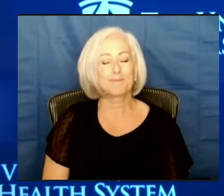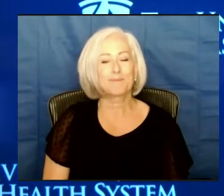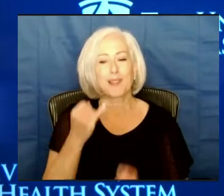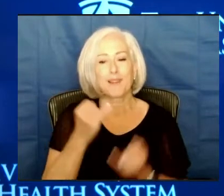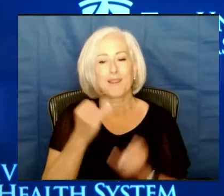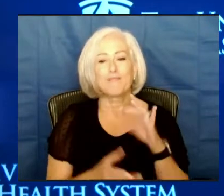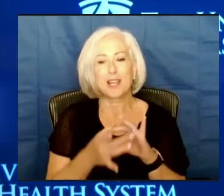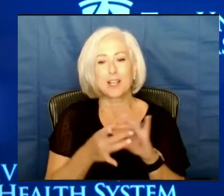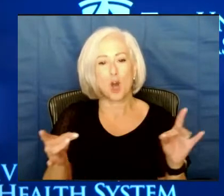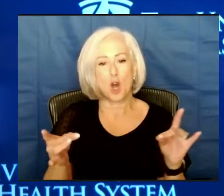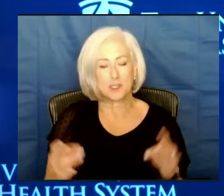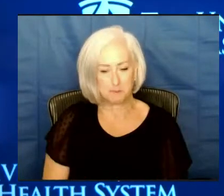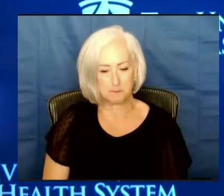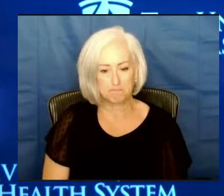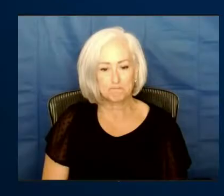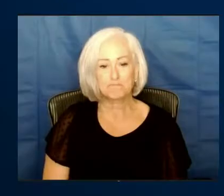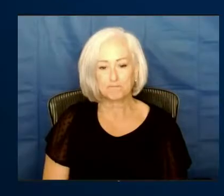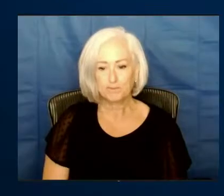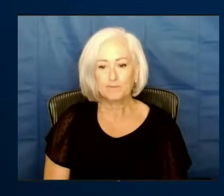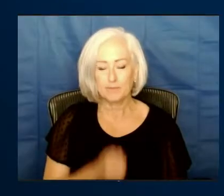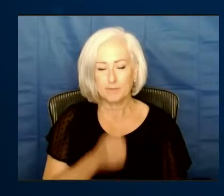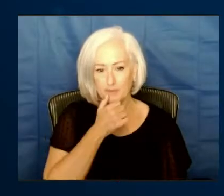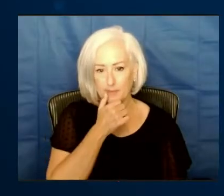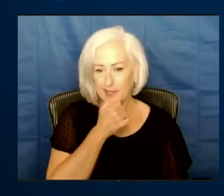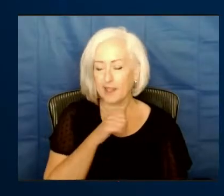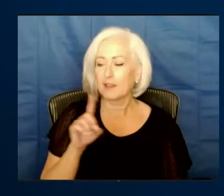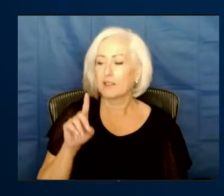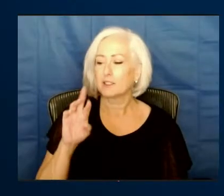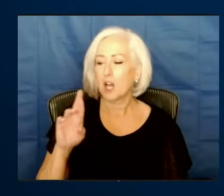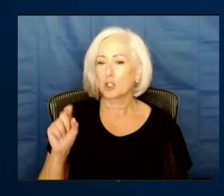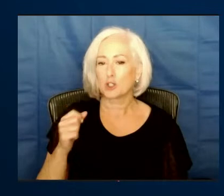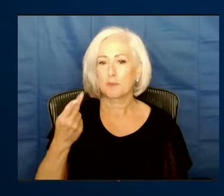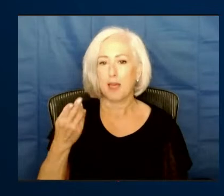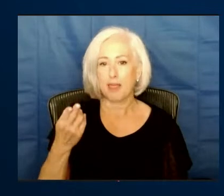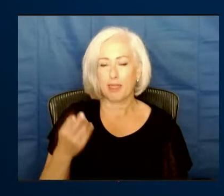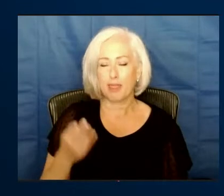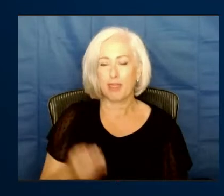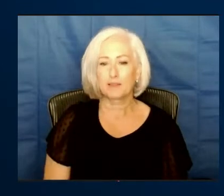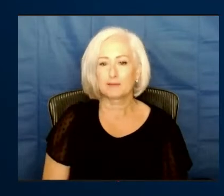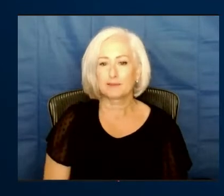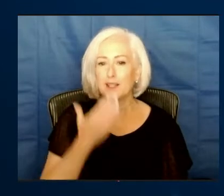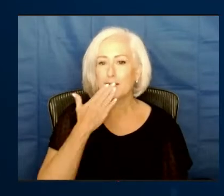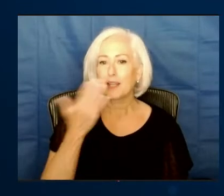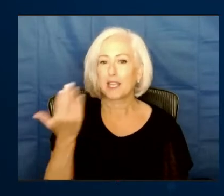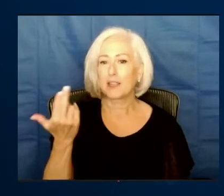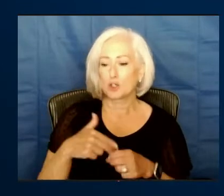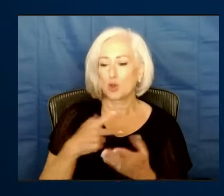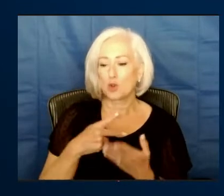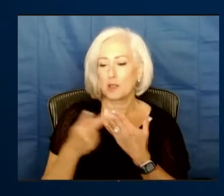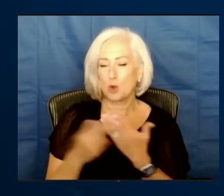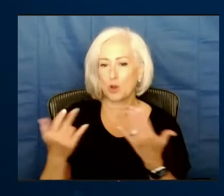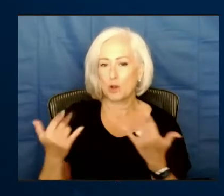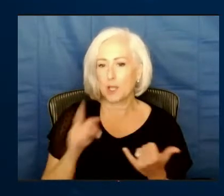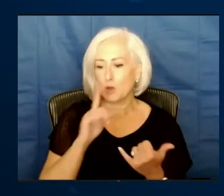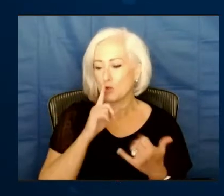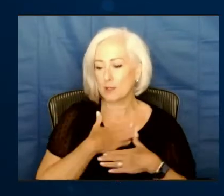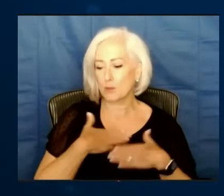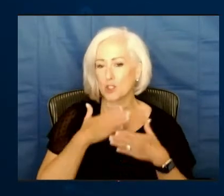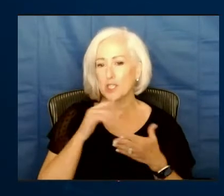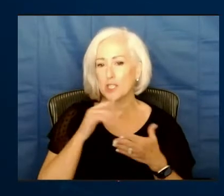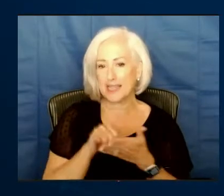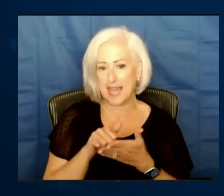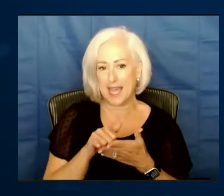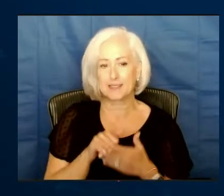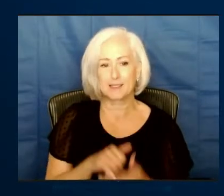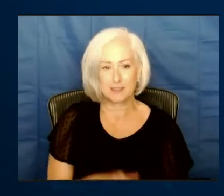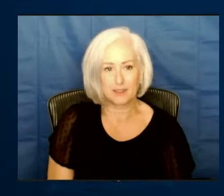First, I'm going to turn to our guests, Dr. Charlotte Smith. Dr. Smith, thank you for being on the program today. We really appreciate it, and look